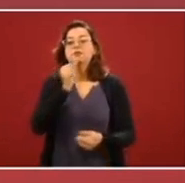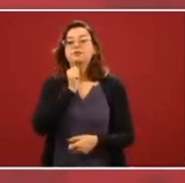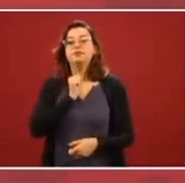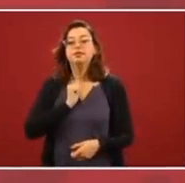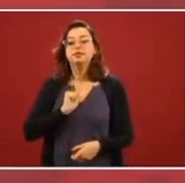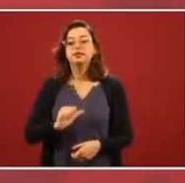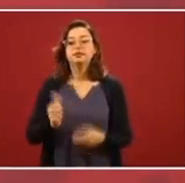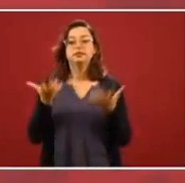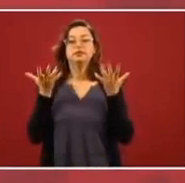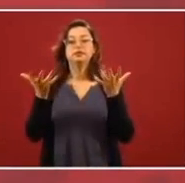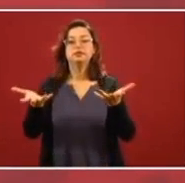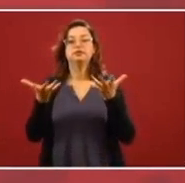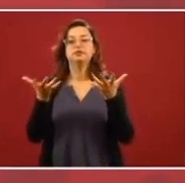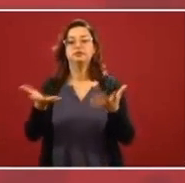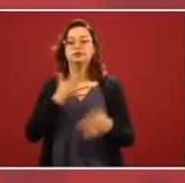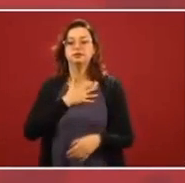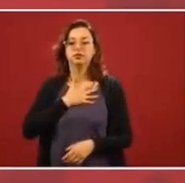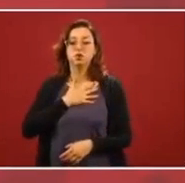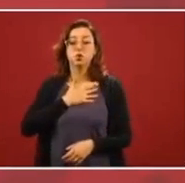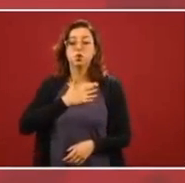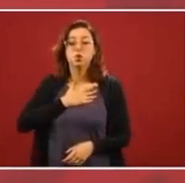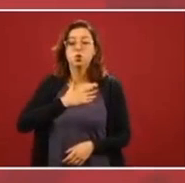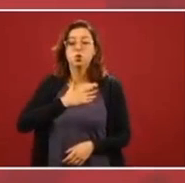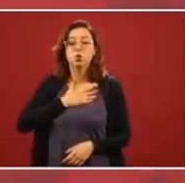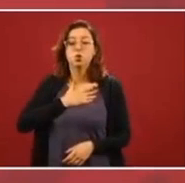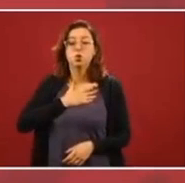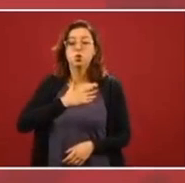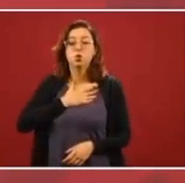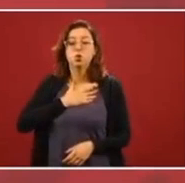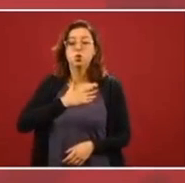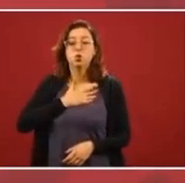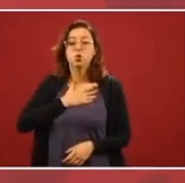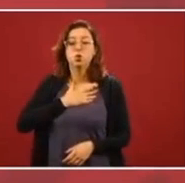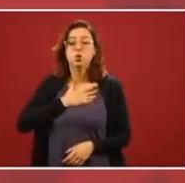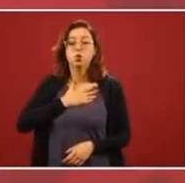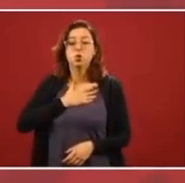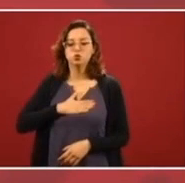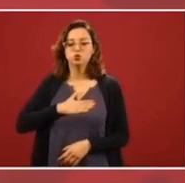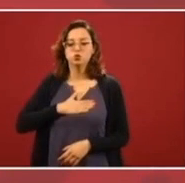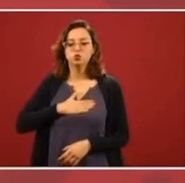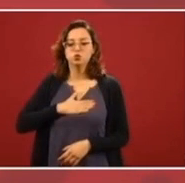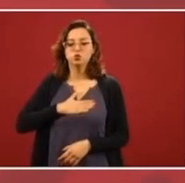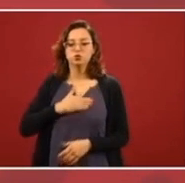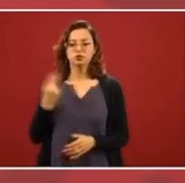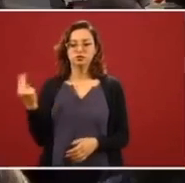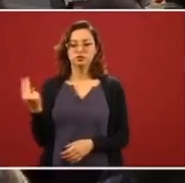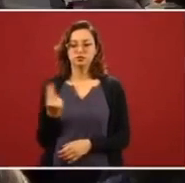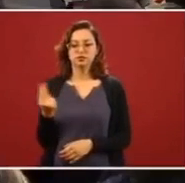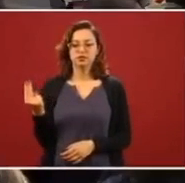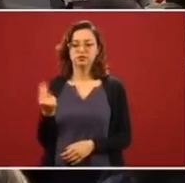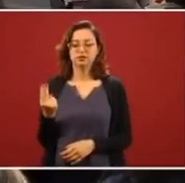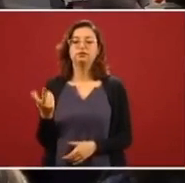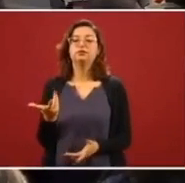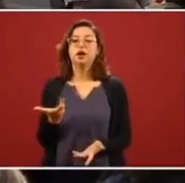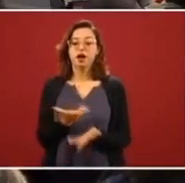justice. Y así estamos. And that's where we're at.